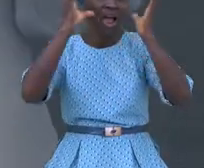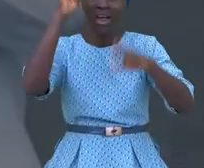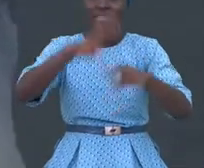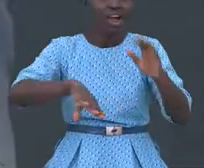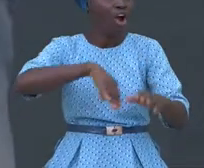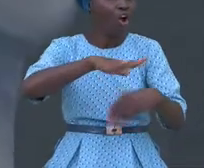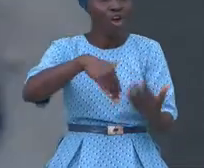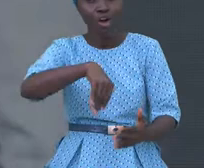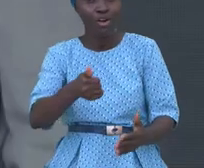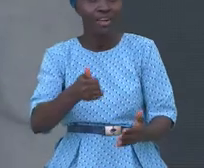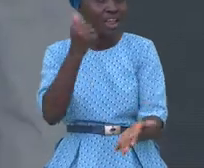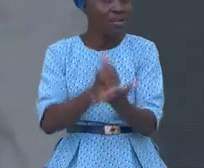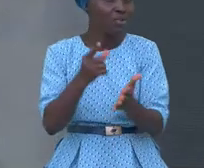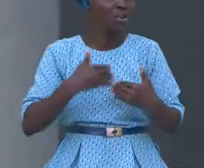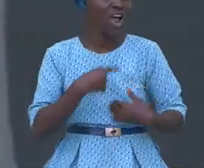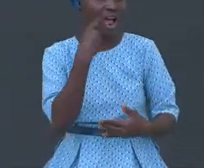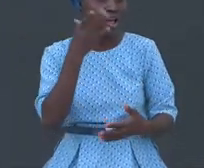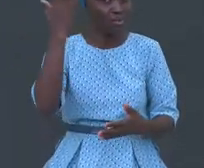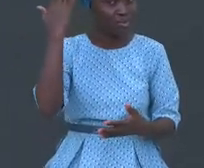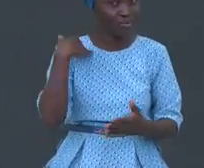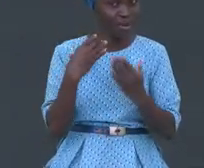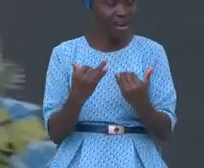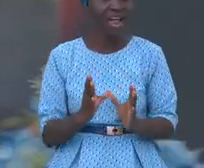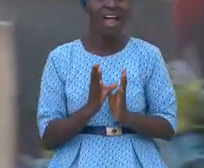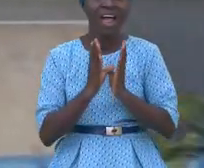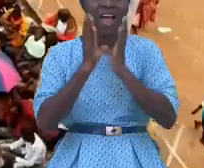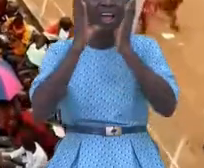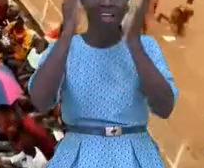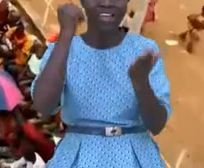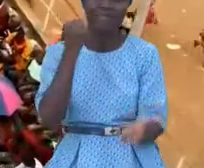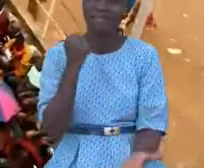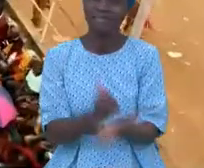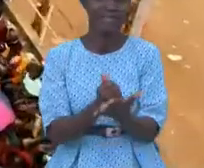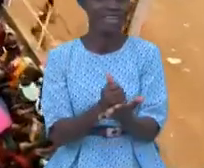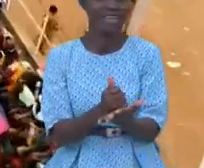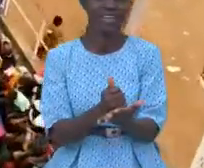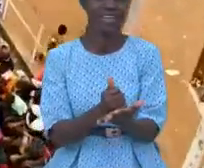the amens you have given from the beginning. Amen?